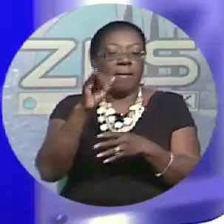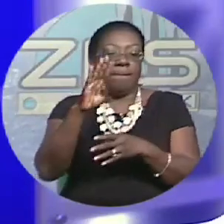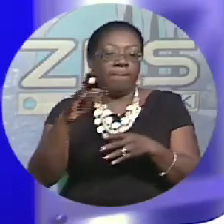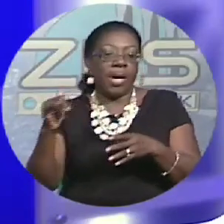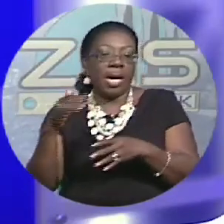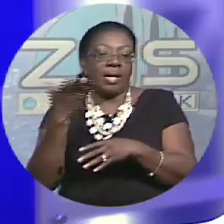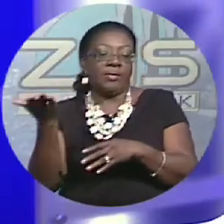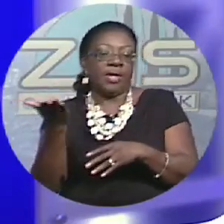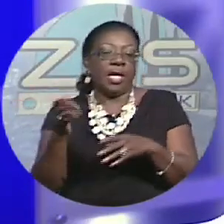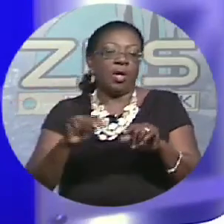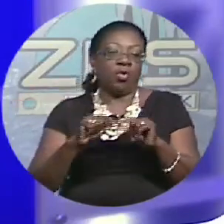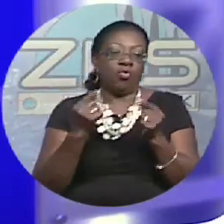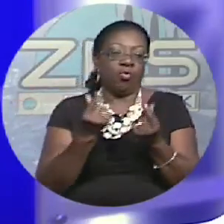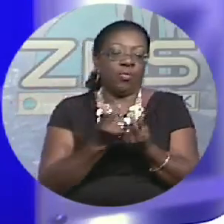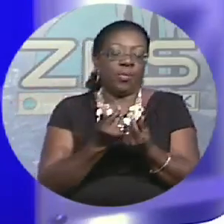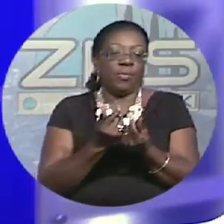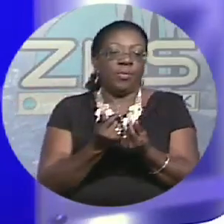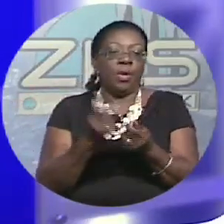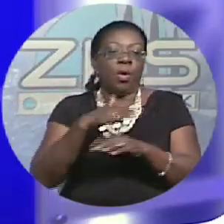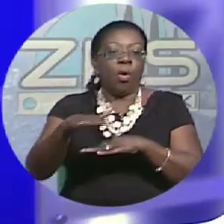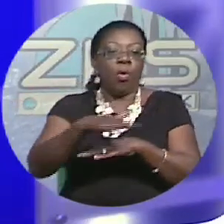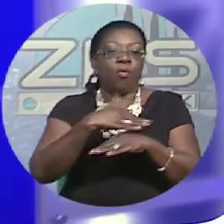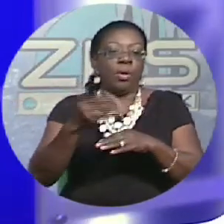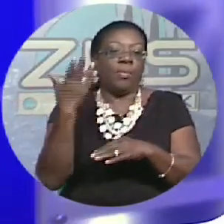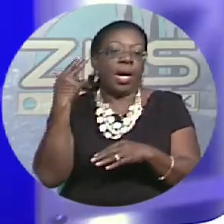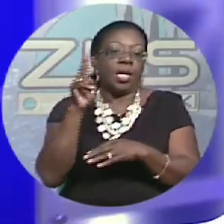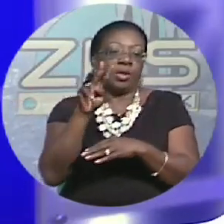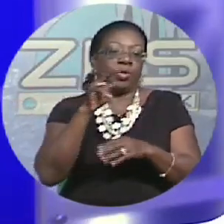action plan over the past 2 years, and they are in